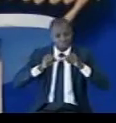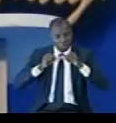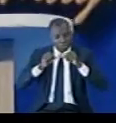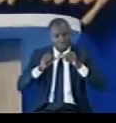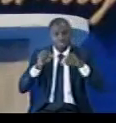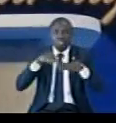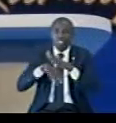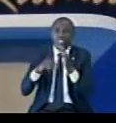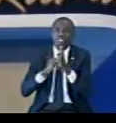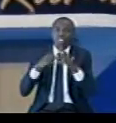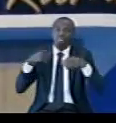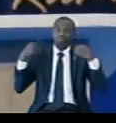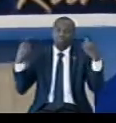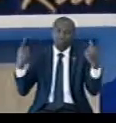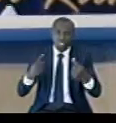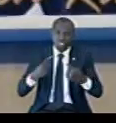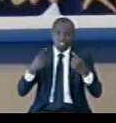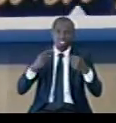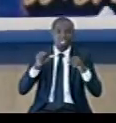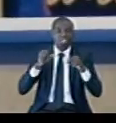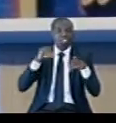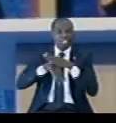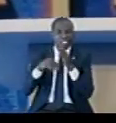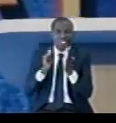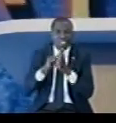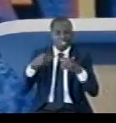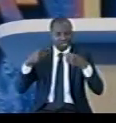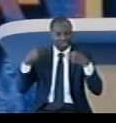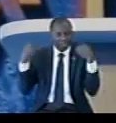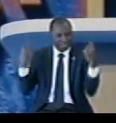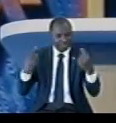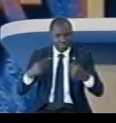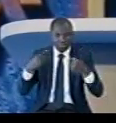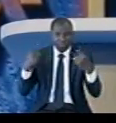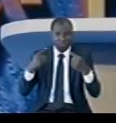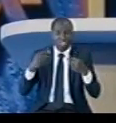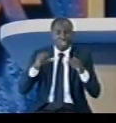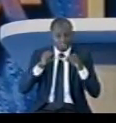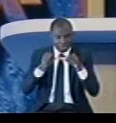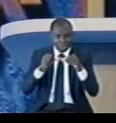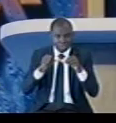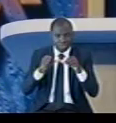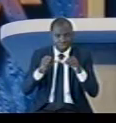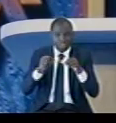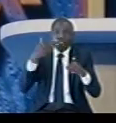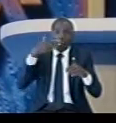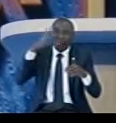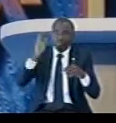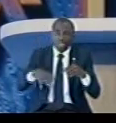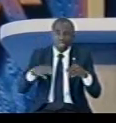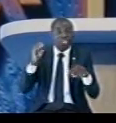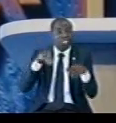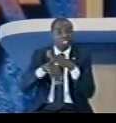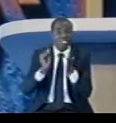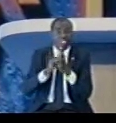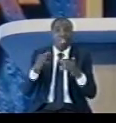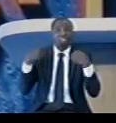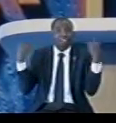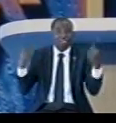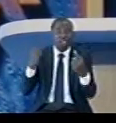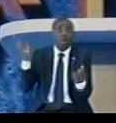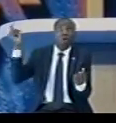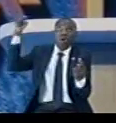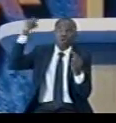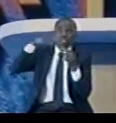that sinfulness, in that transgression and in that evil, in that iniquity, until